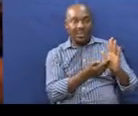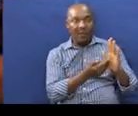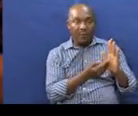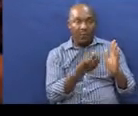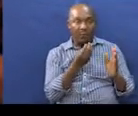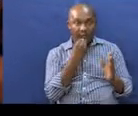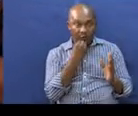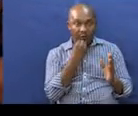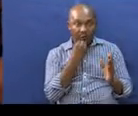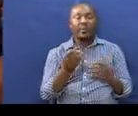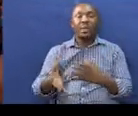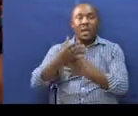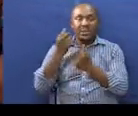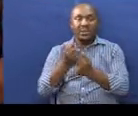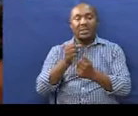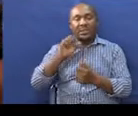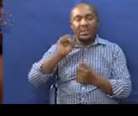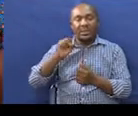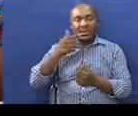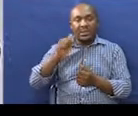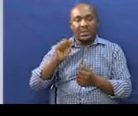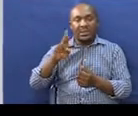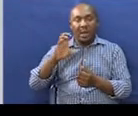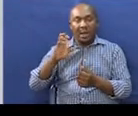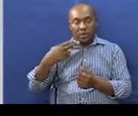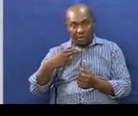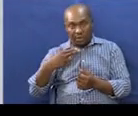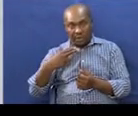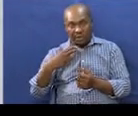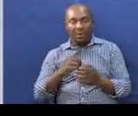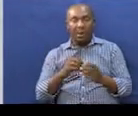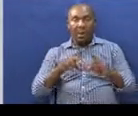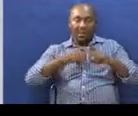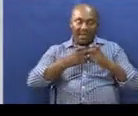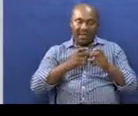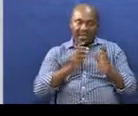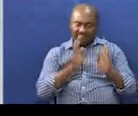food sample, the solution, retain the color of